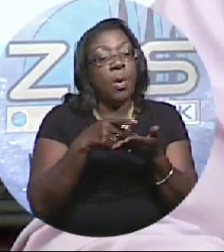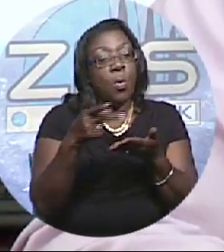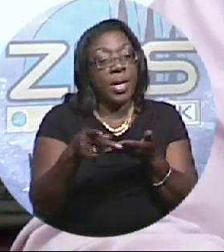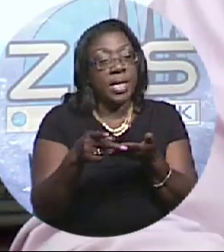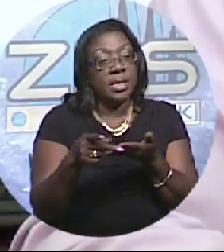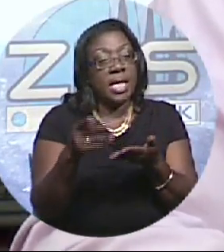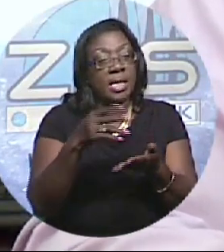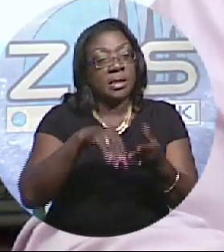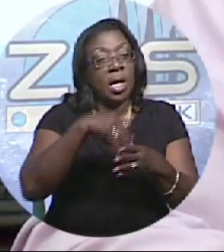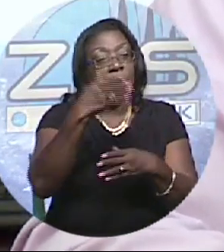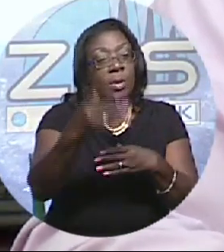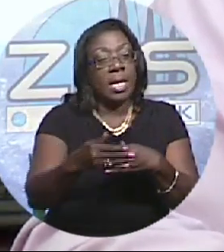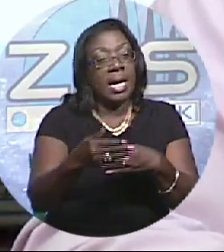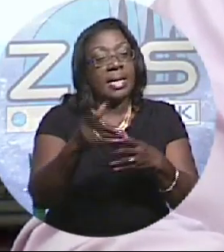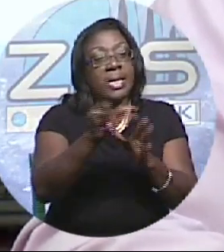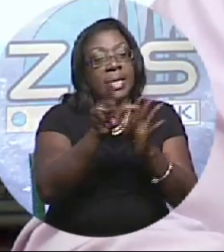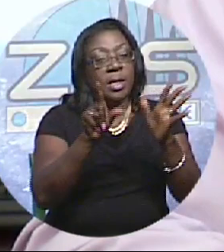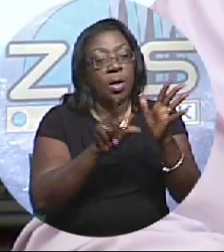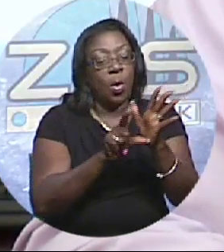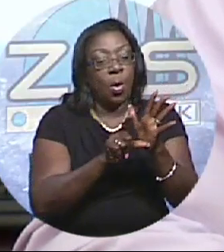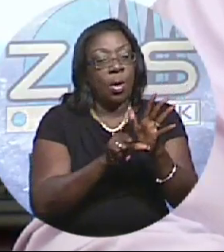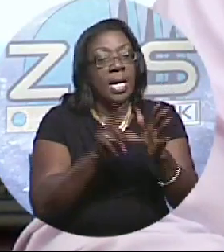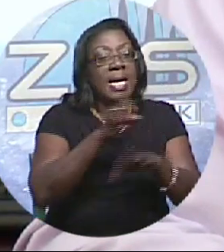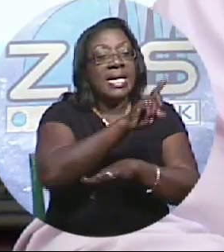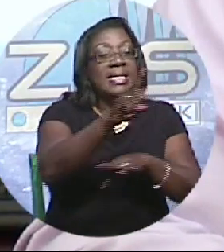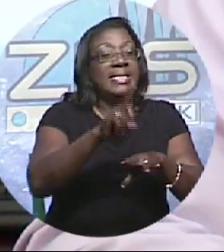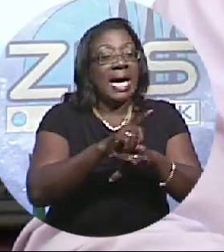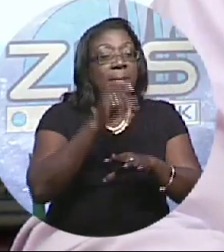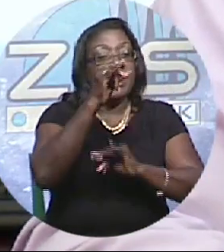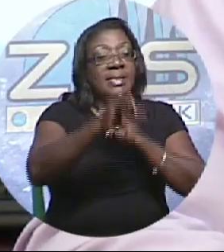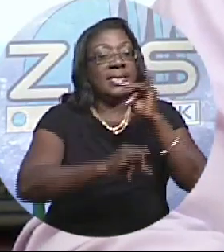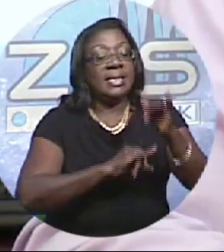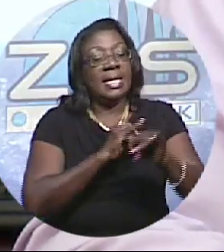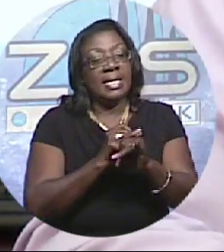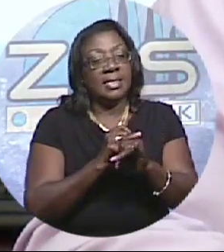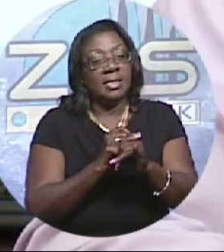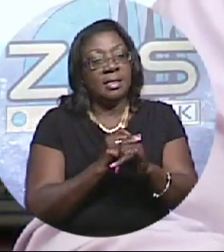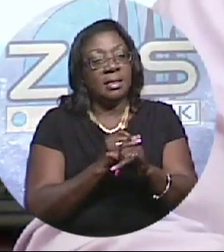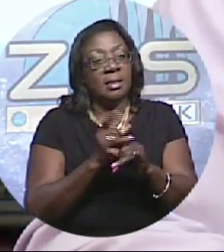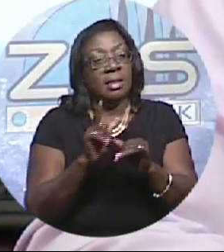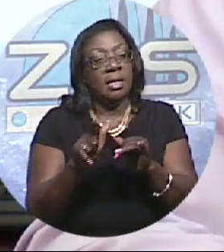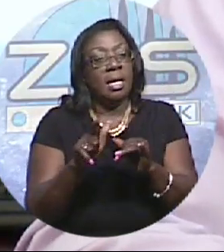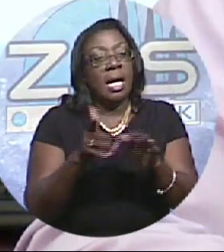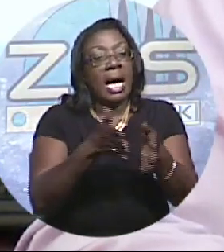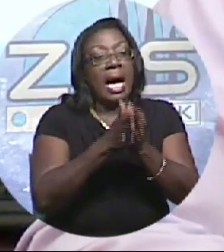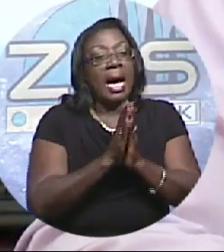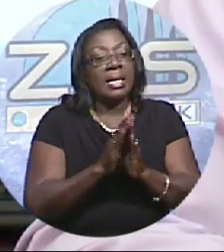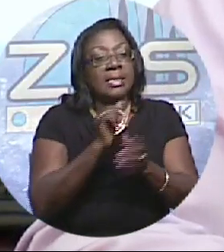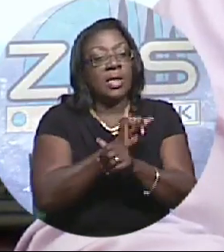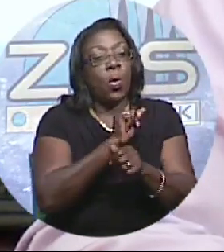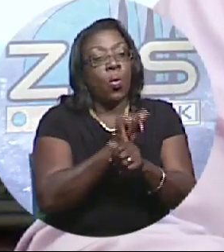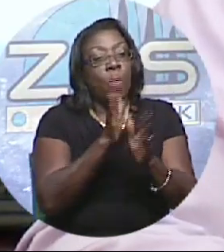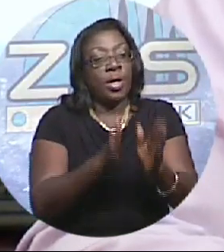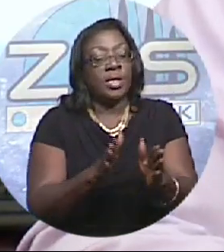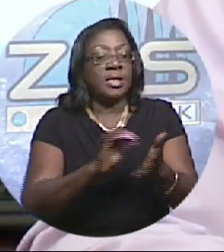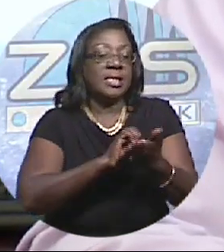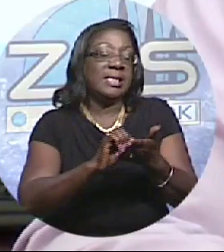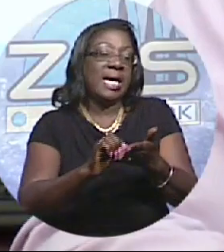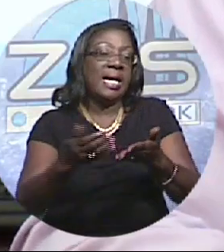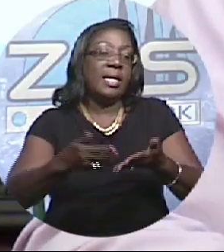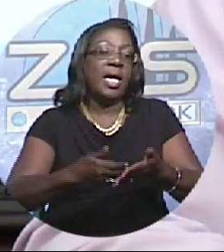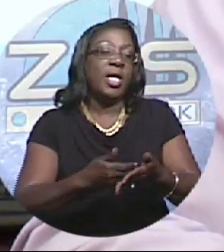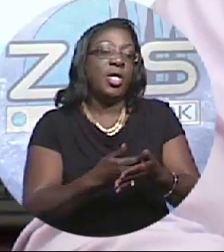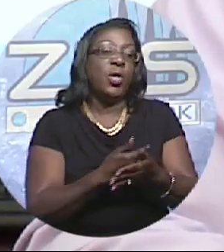in the law. However, Diamonds International subsequently asked employees to sign a new contract of